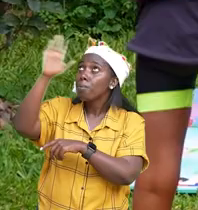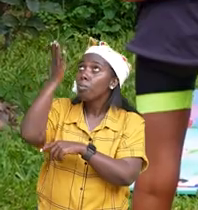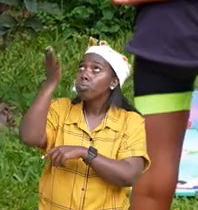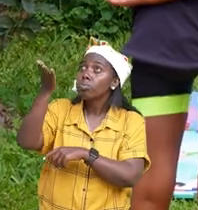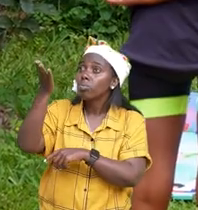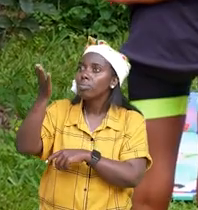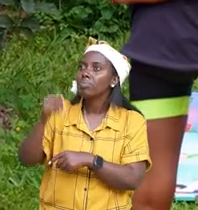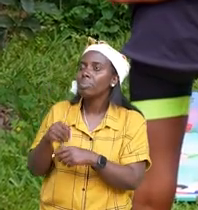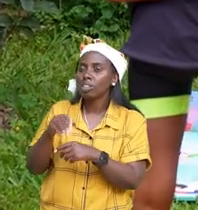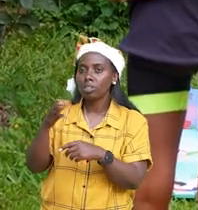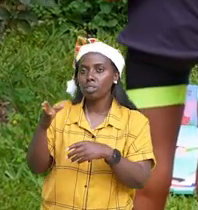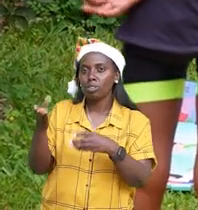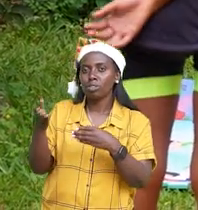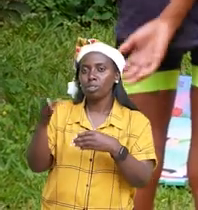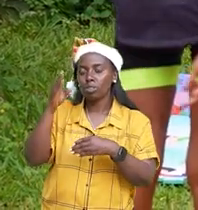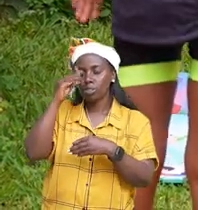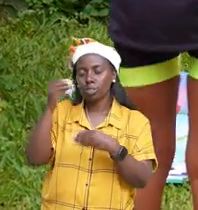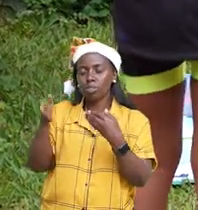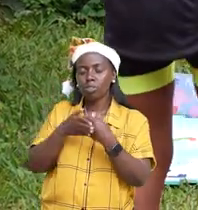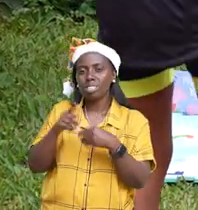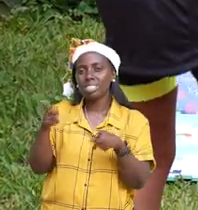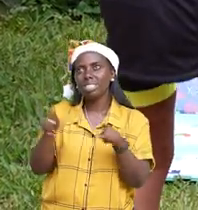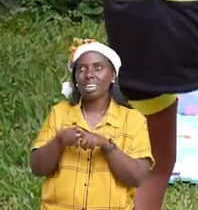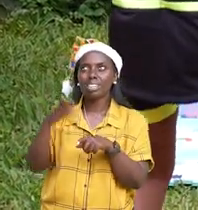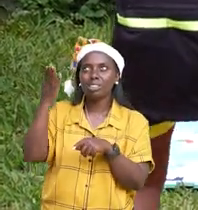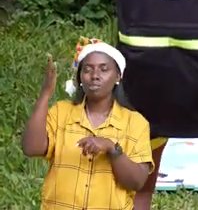poses? Let's pose like clouds.